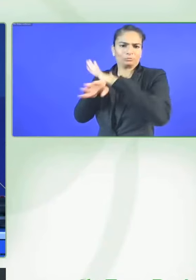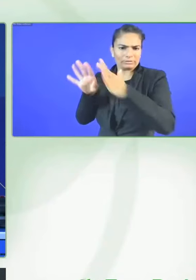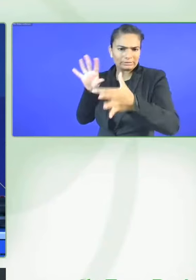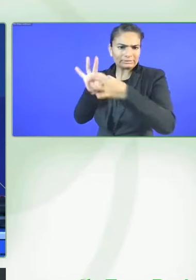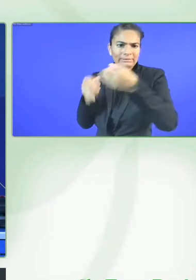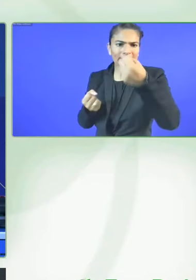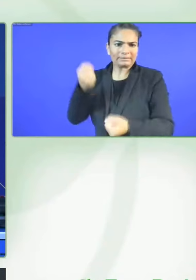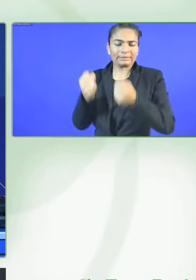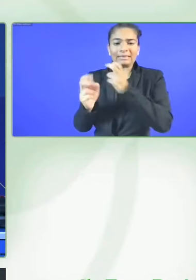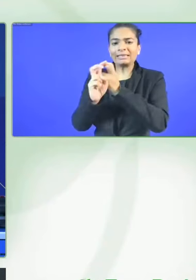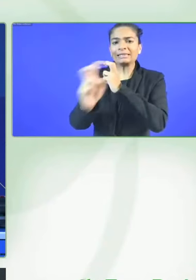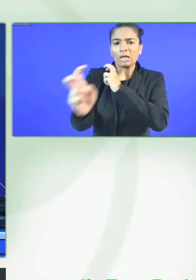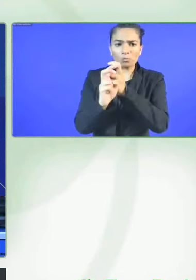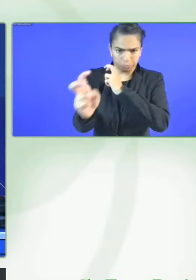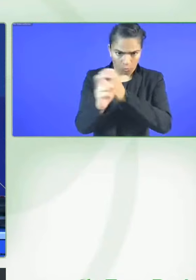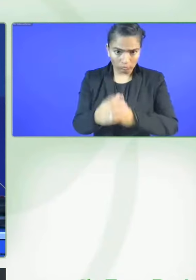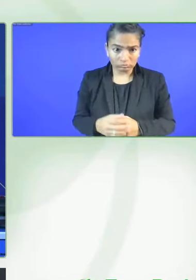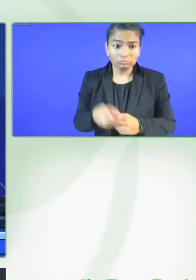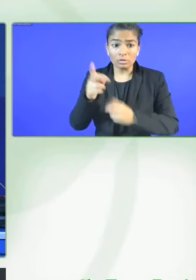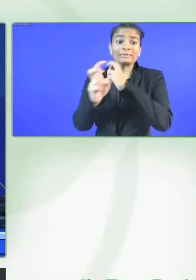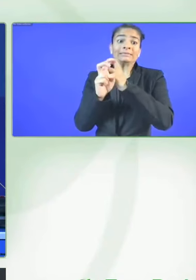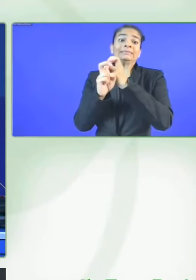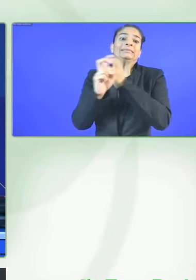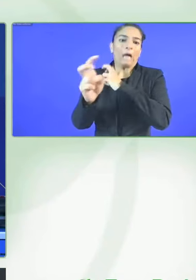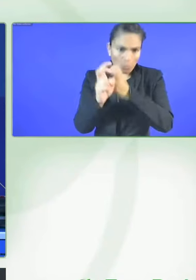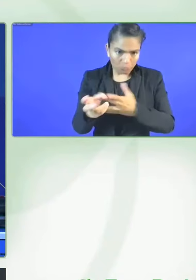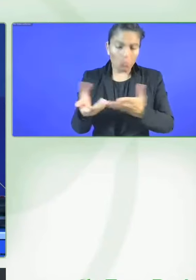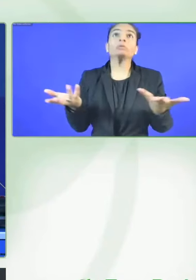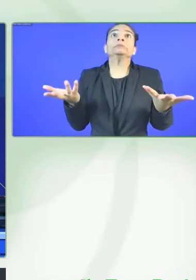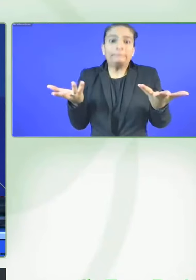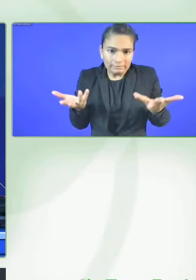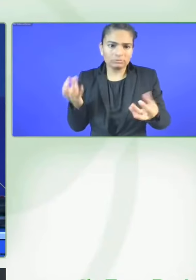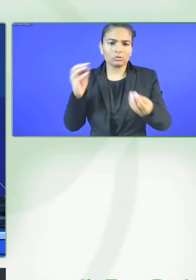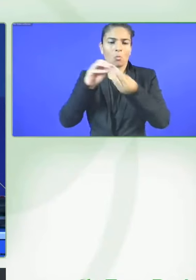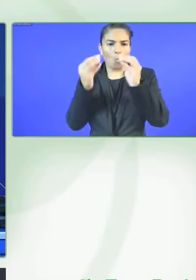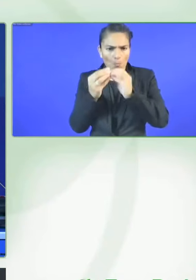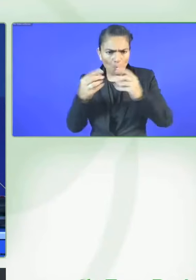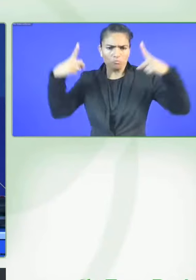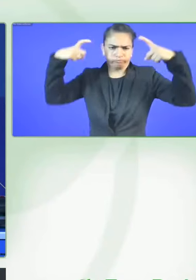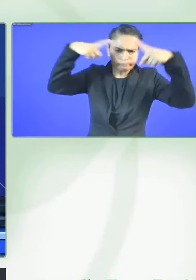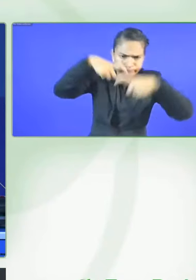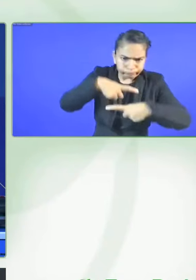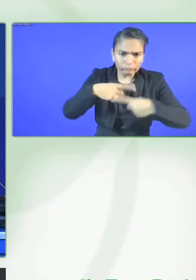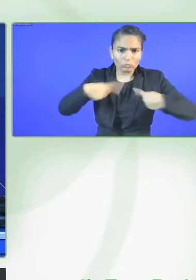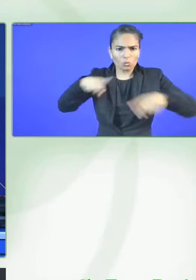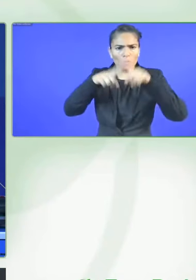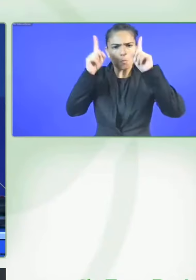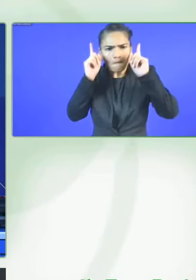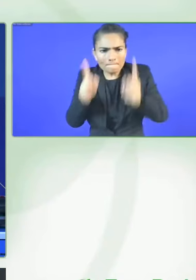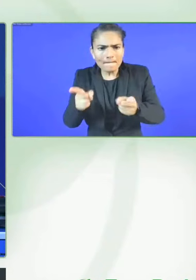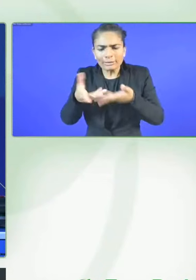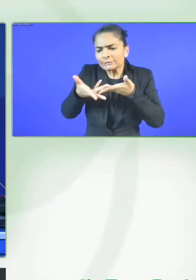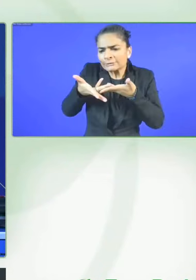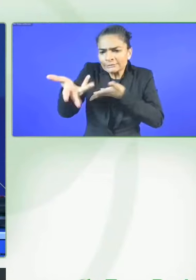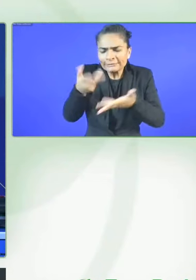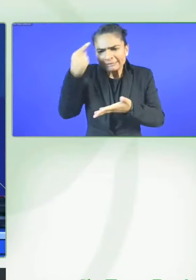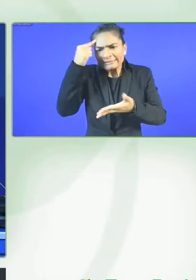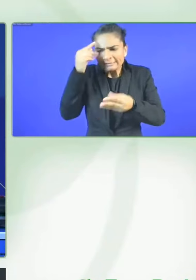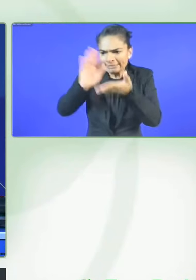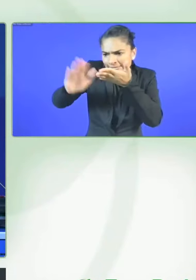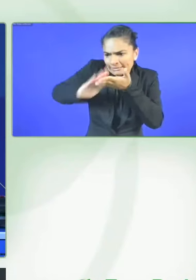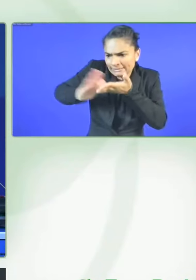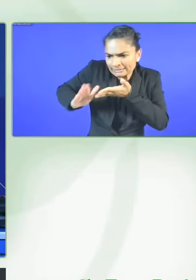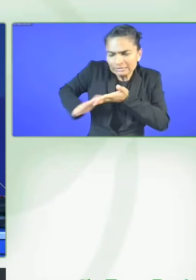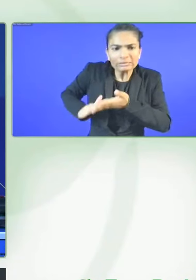what are the problems, what are some of the solutions, and what are the next steps regarding particularly the standards,